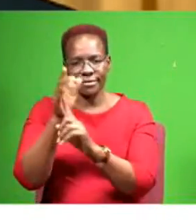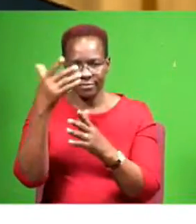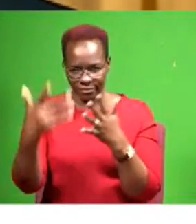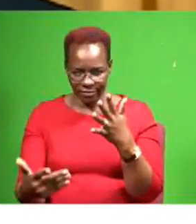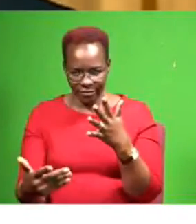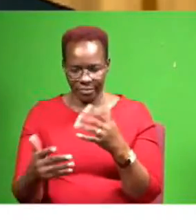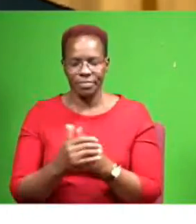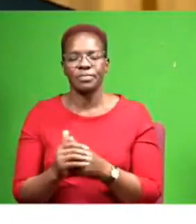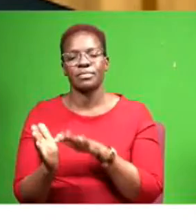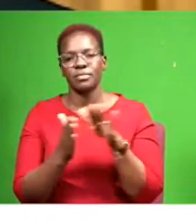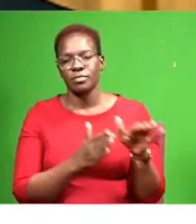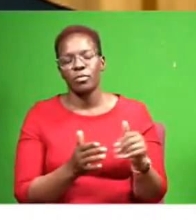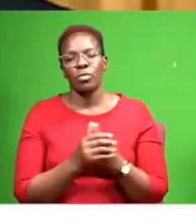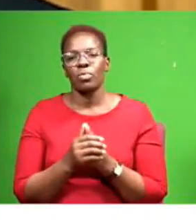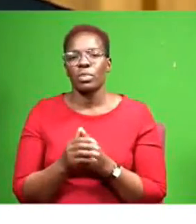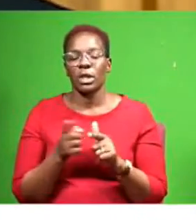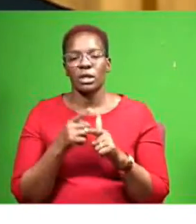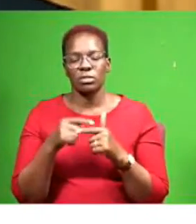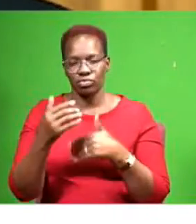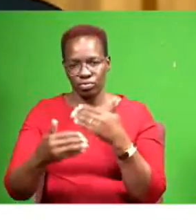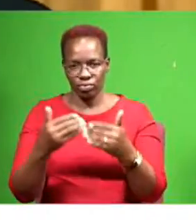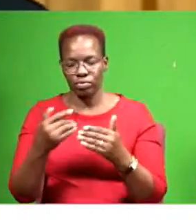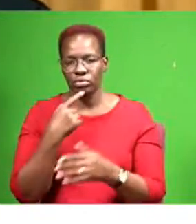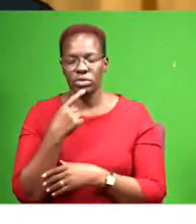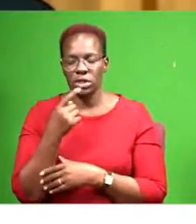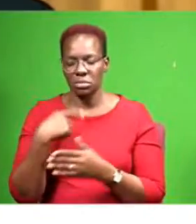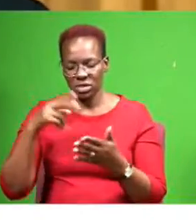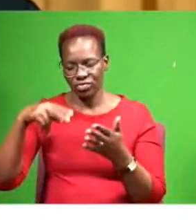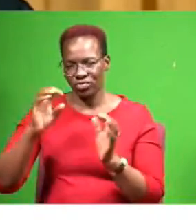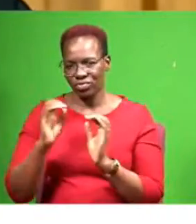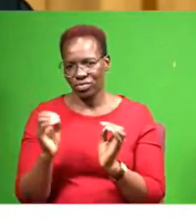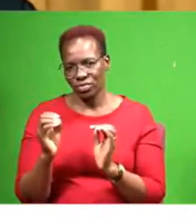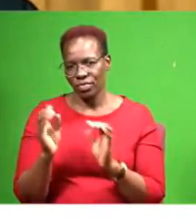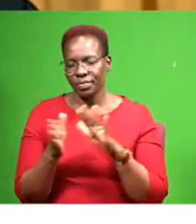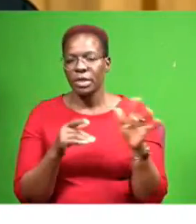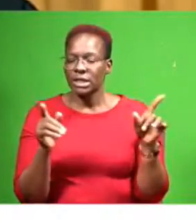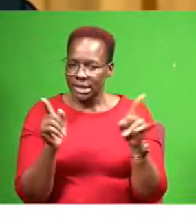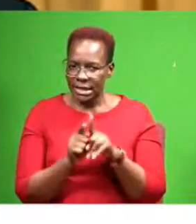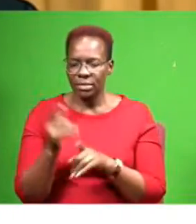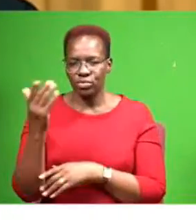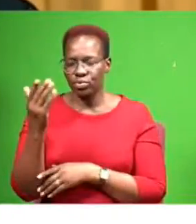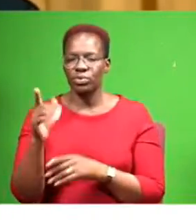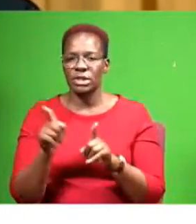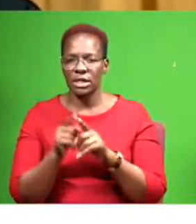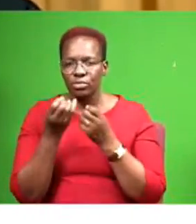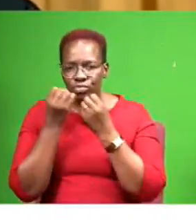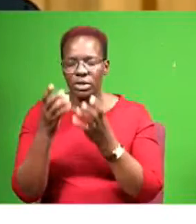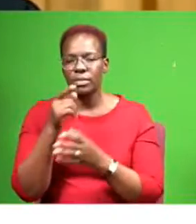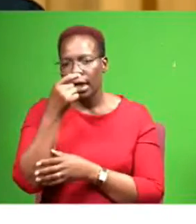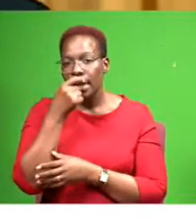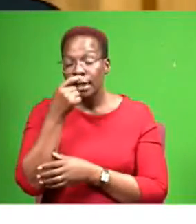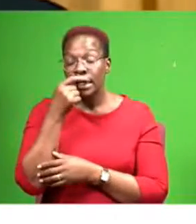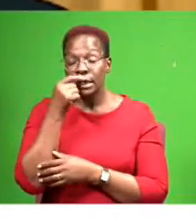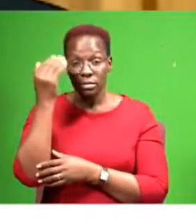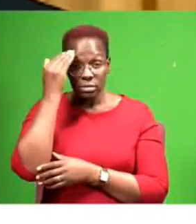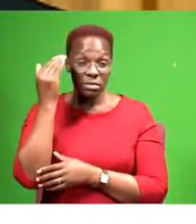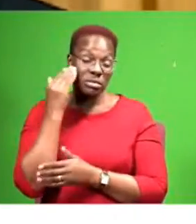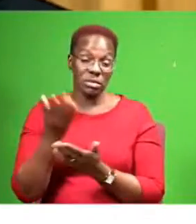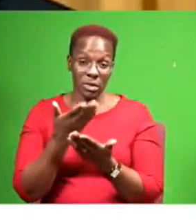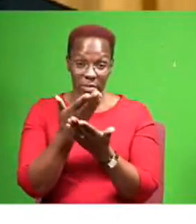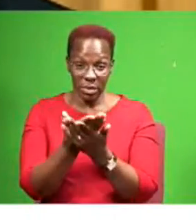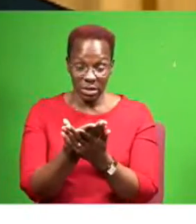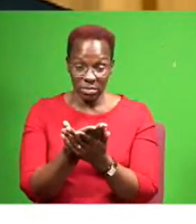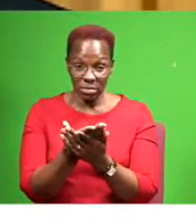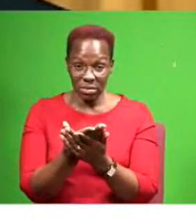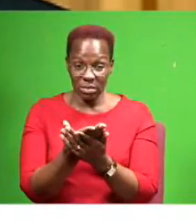And then it goes on, but I will not read it. Then similar sentiments were also expressed by the Tanzania Court of Appeal in